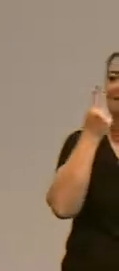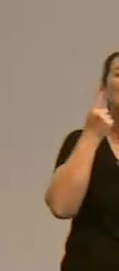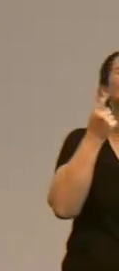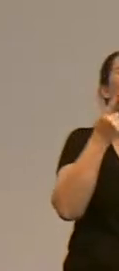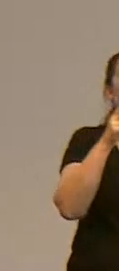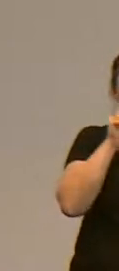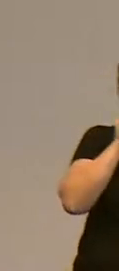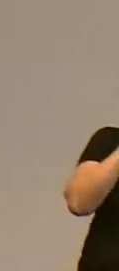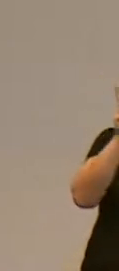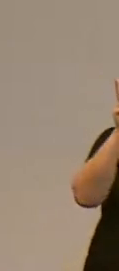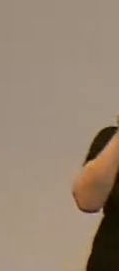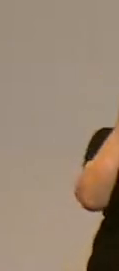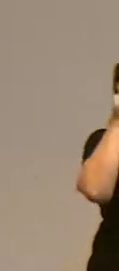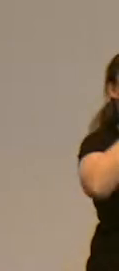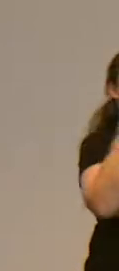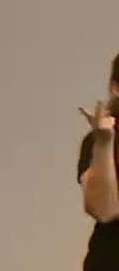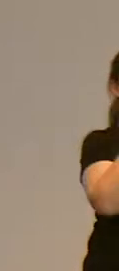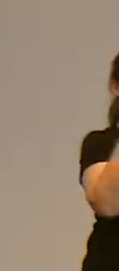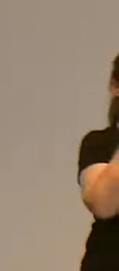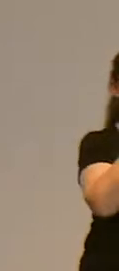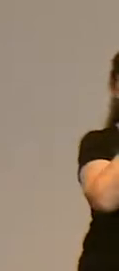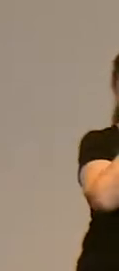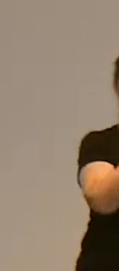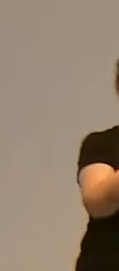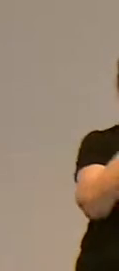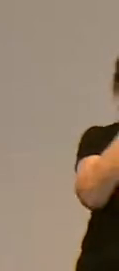to more simplicity